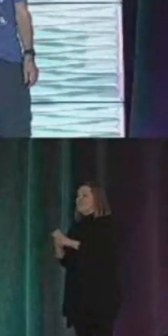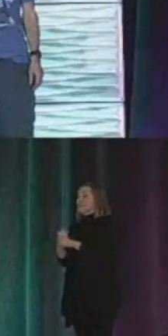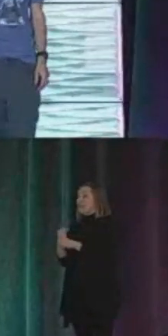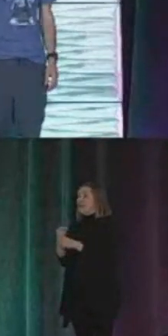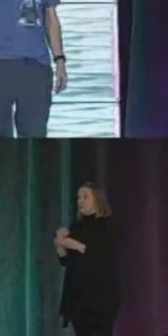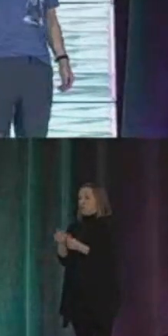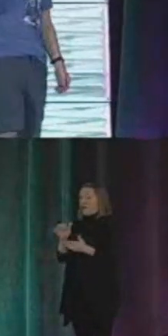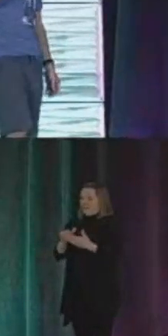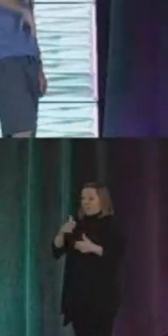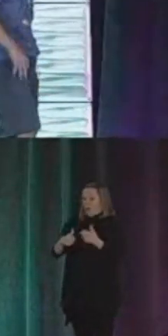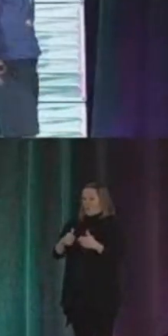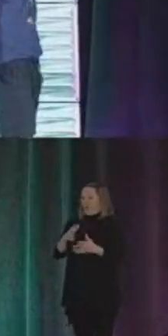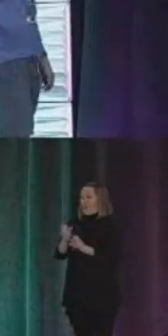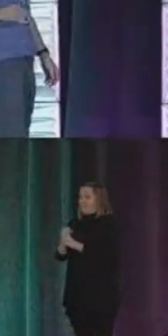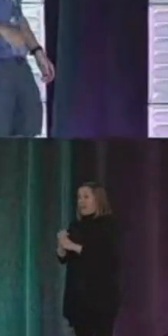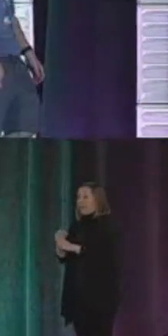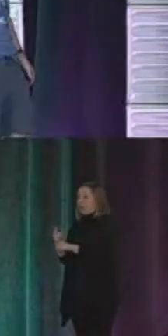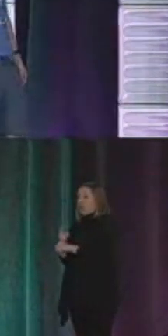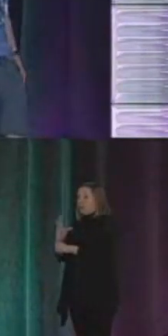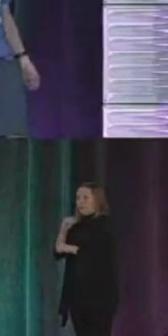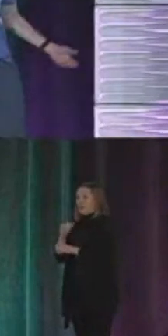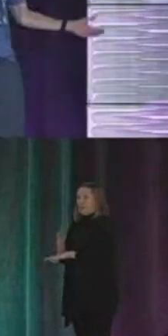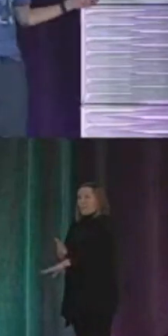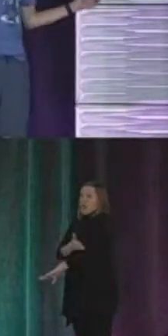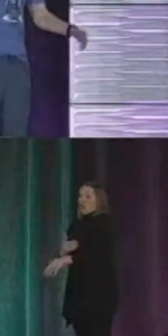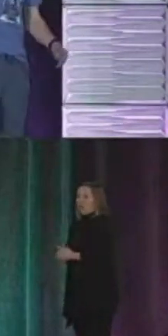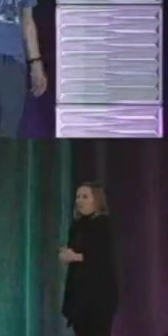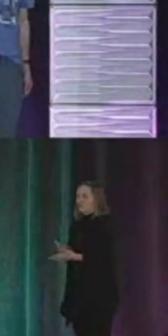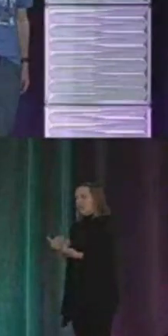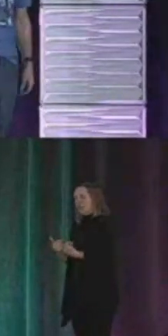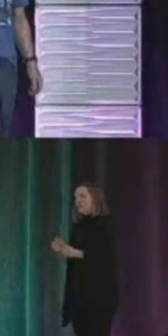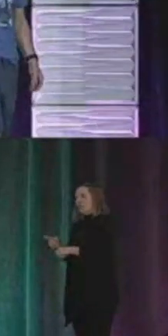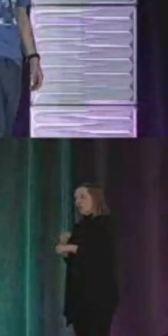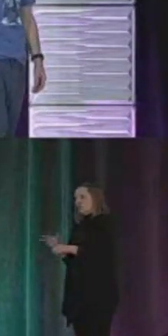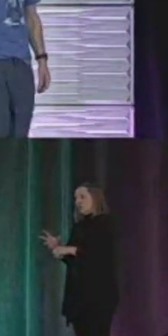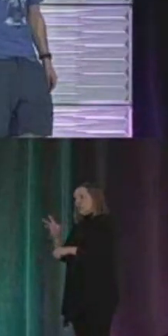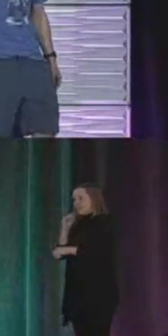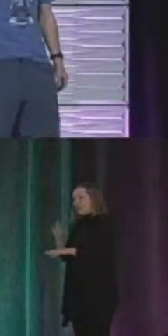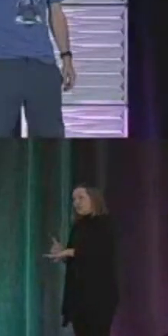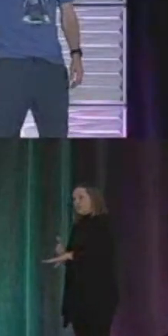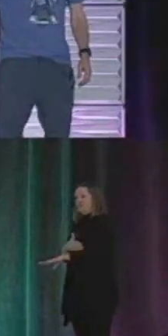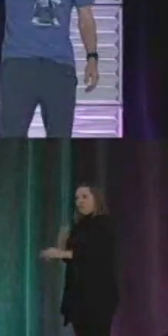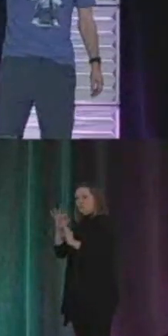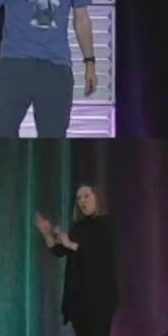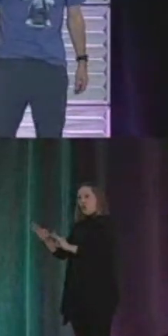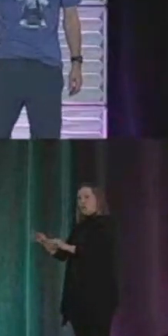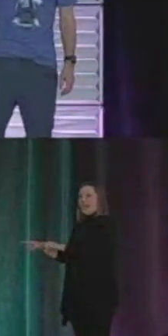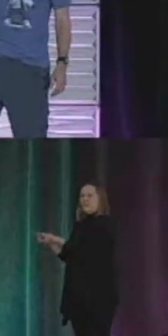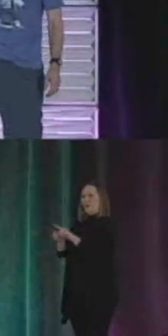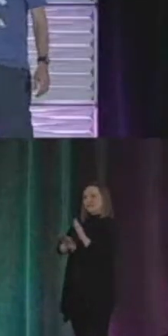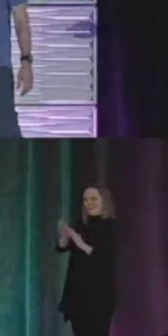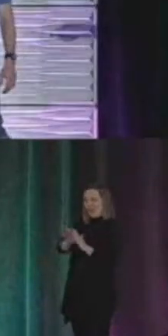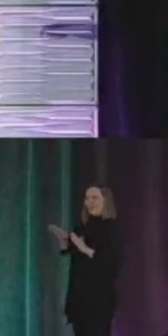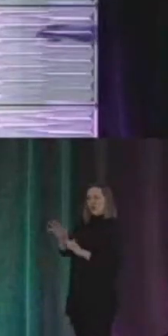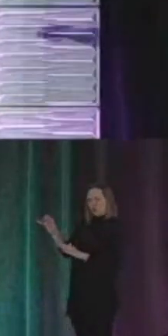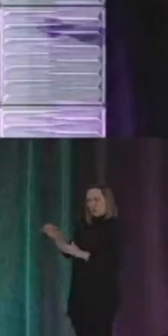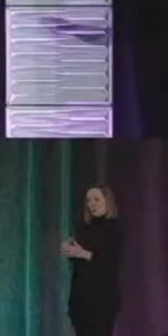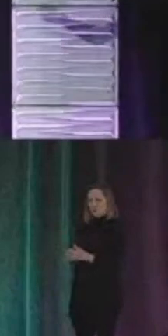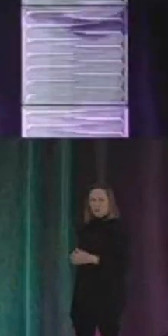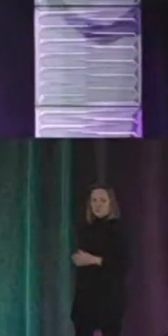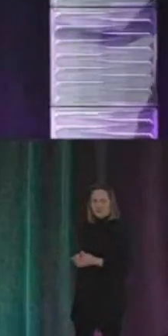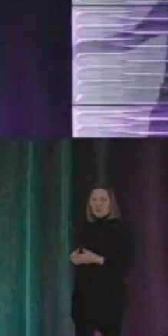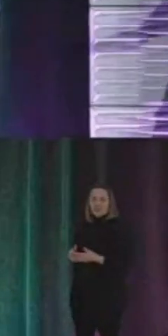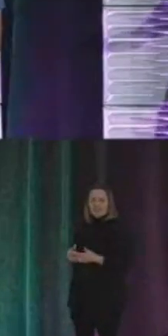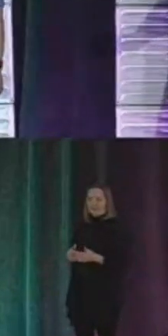even better. So let's bring back a really good user experience and make our developer experience better too. I'm so ready. I'm screaming at